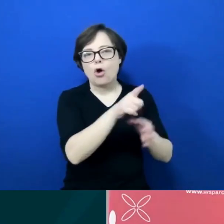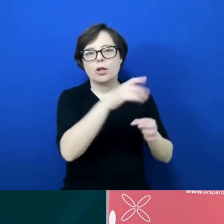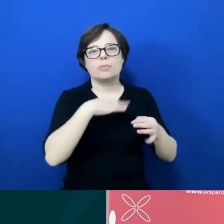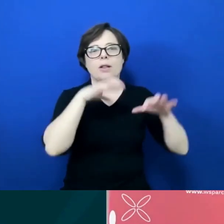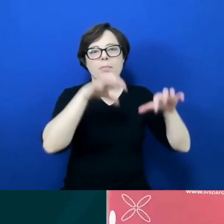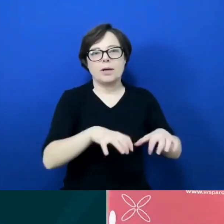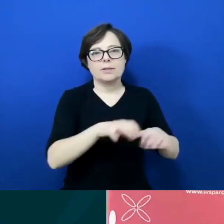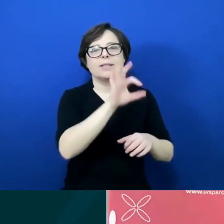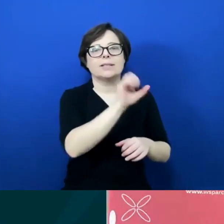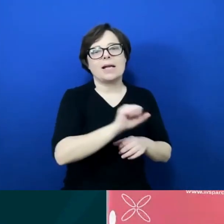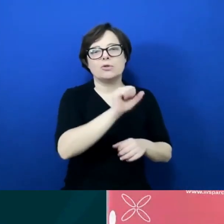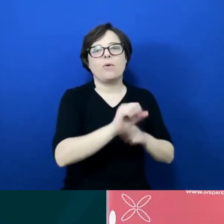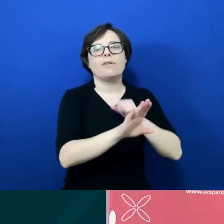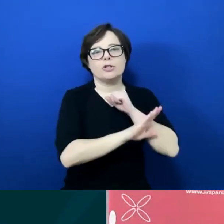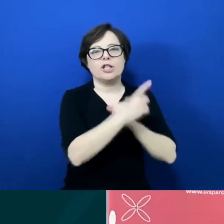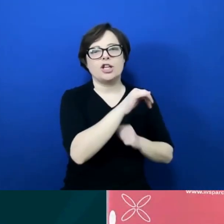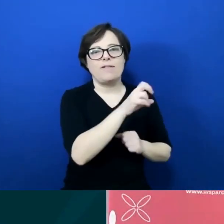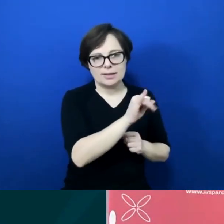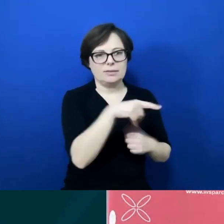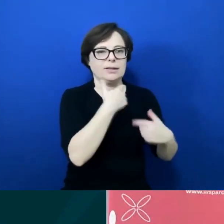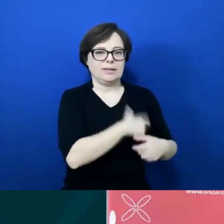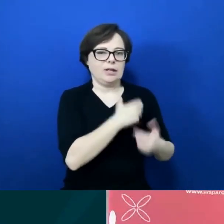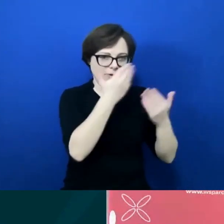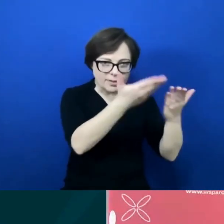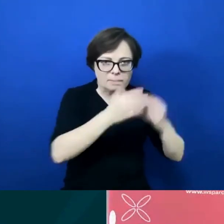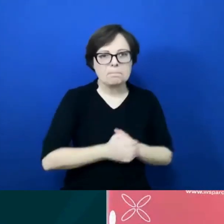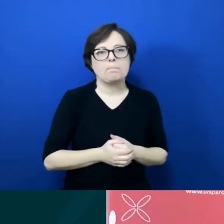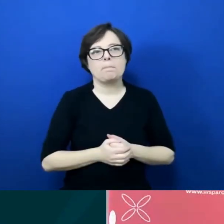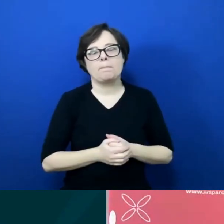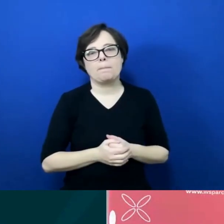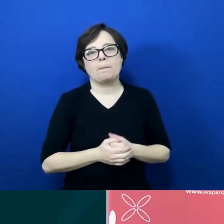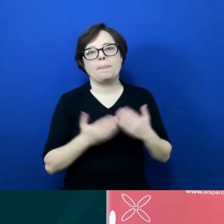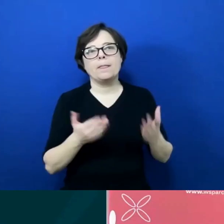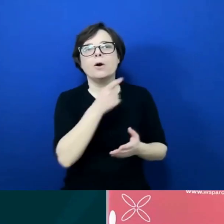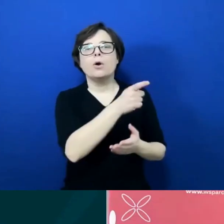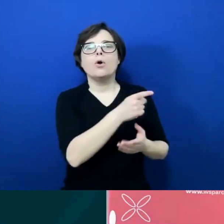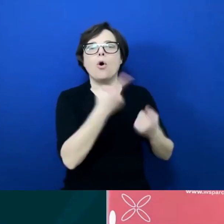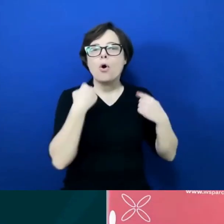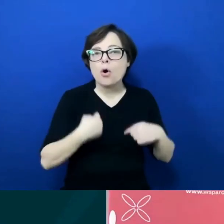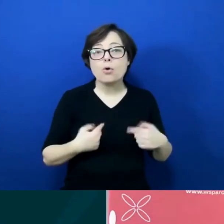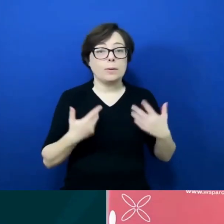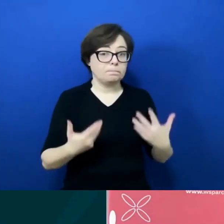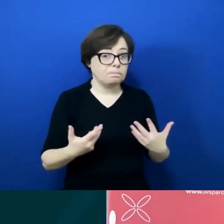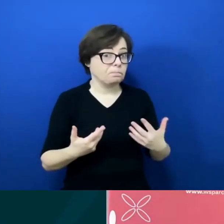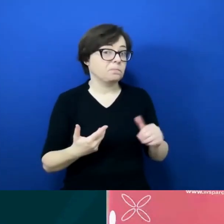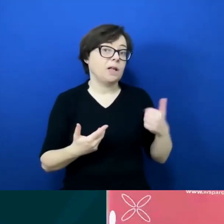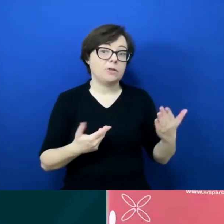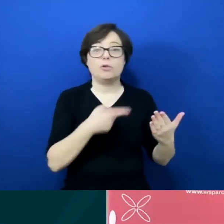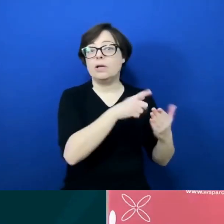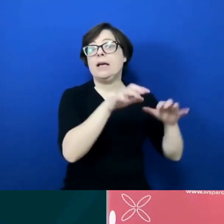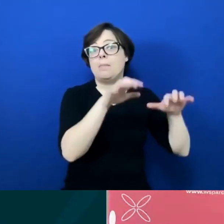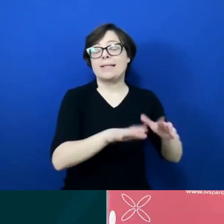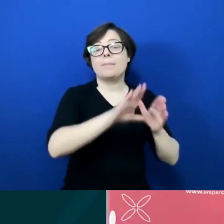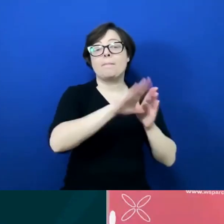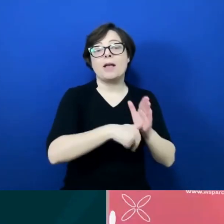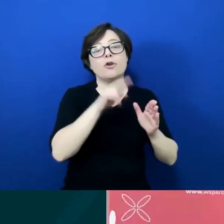And since Bydgoszcz, then Mr. Stanisław Drzewiecki was immediately invoked, a person who is